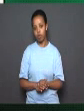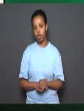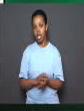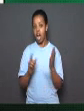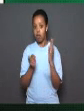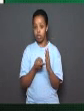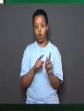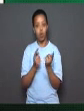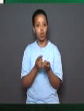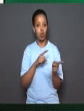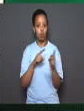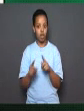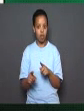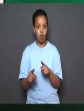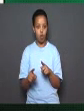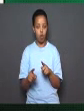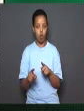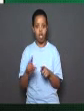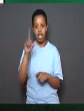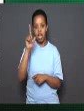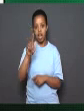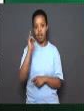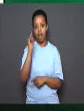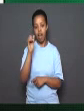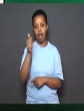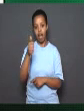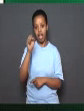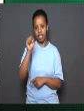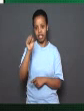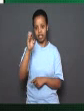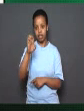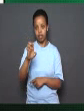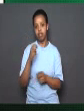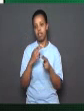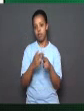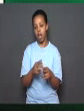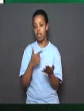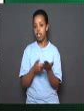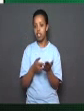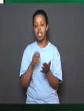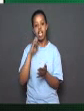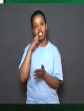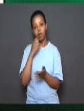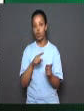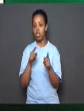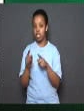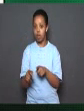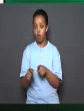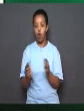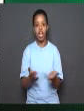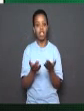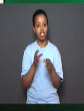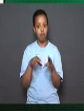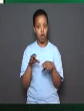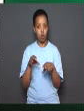The fifth group is called lyase. These are enzymes that catalyze